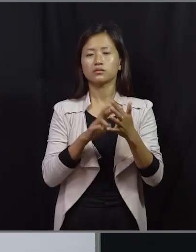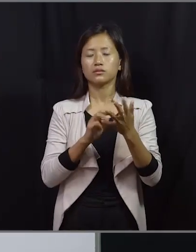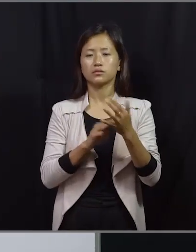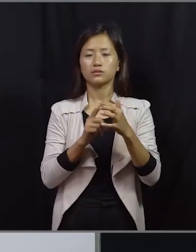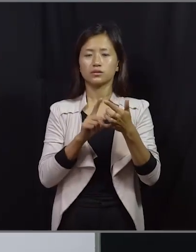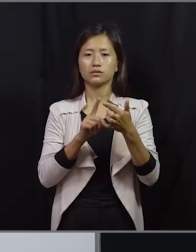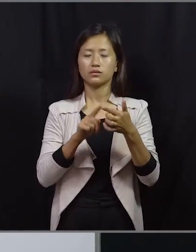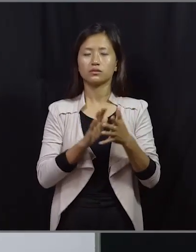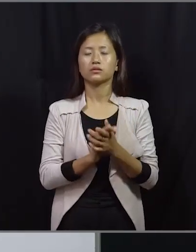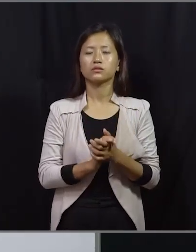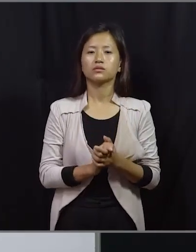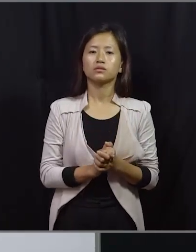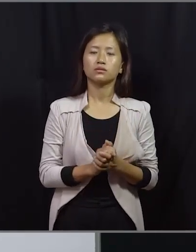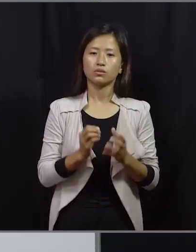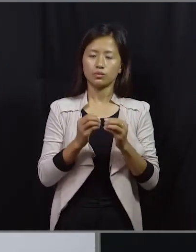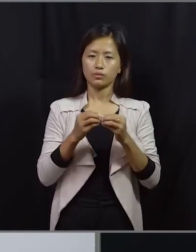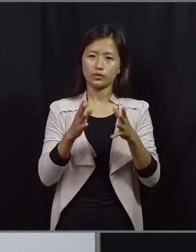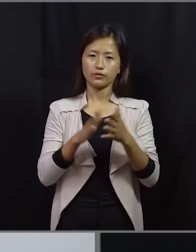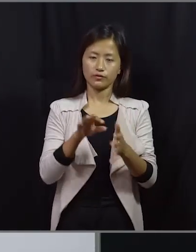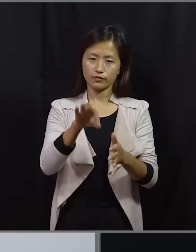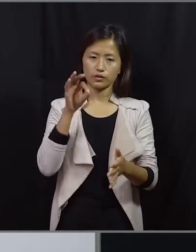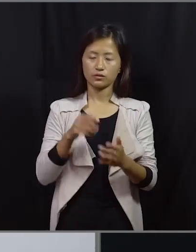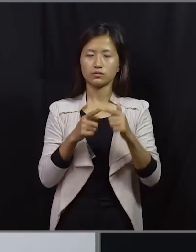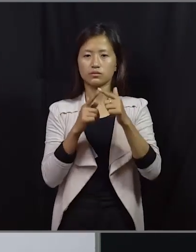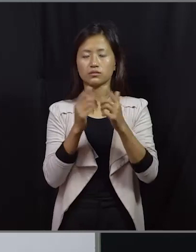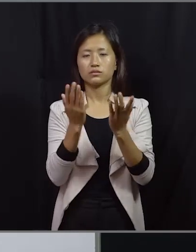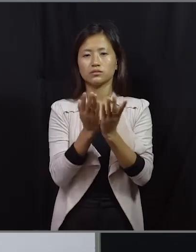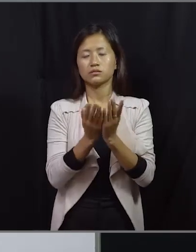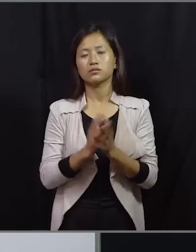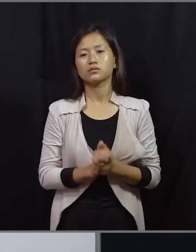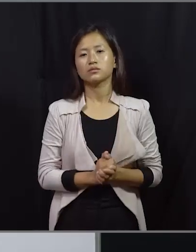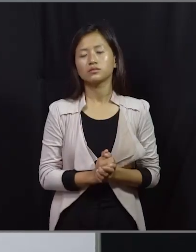this type of intervals you will often find it in your textbook.